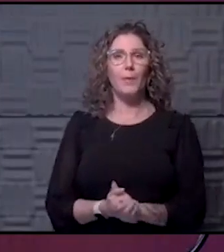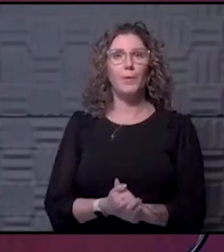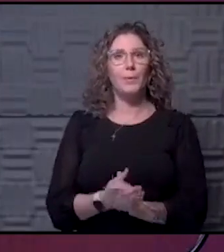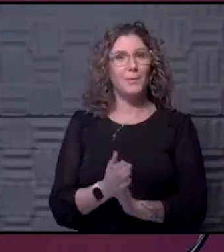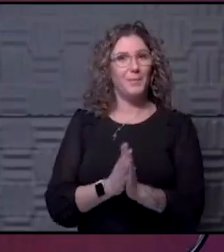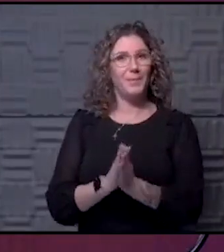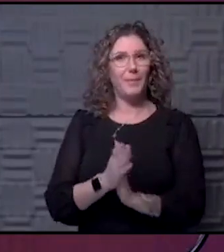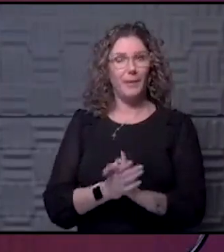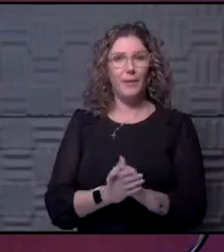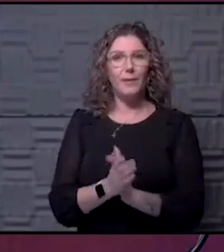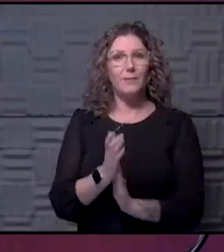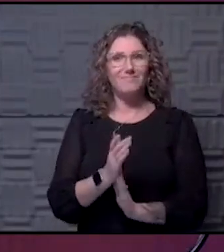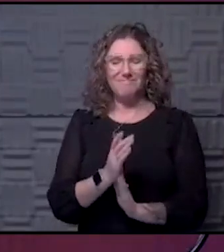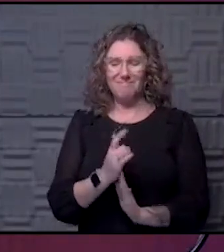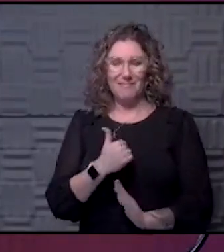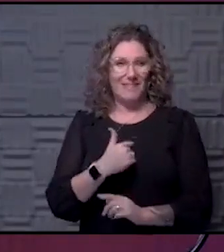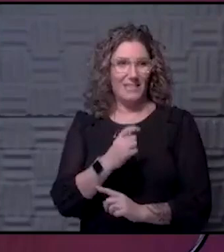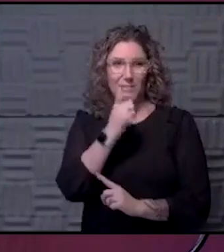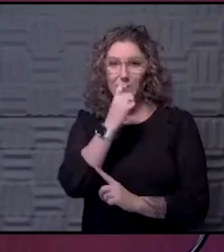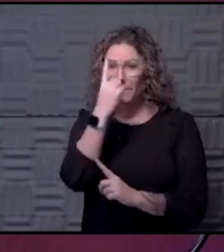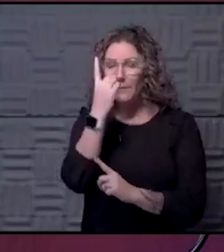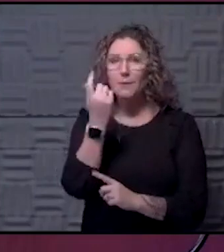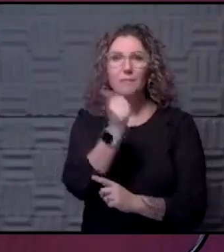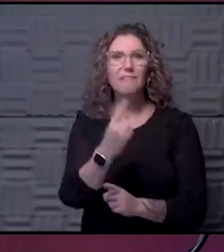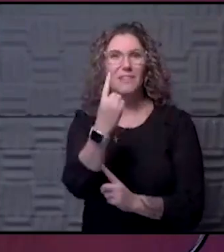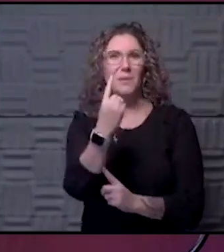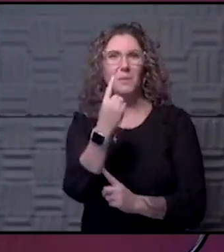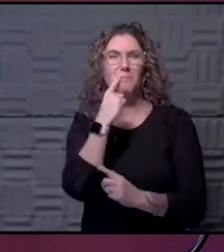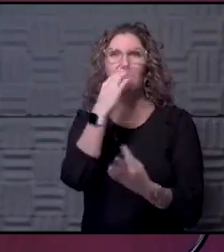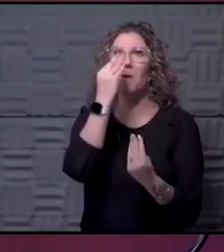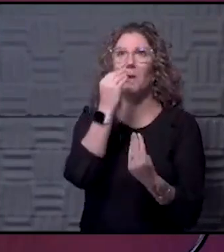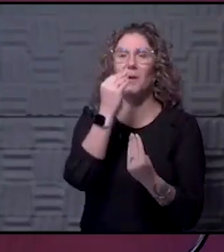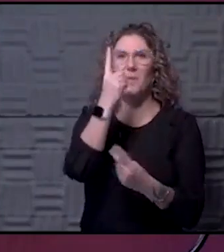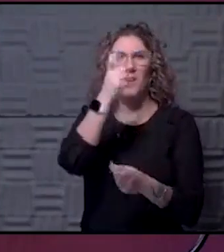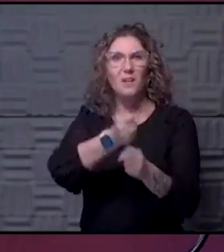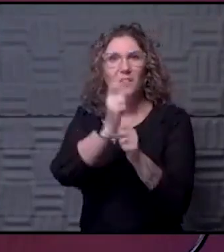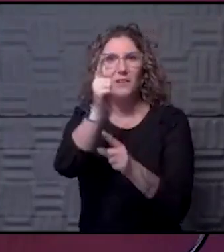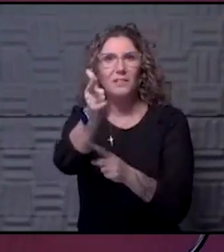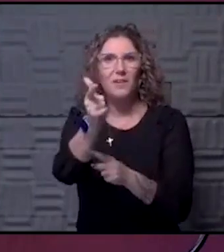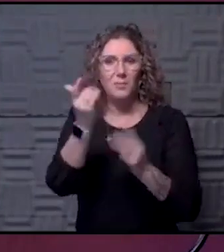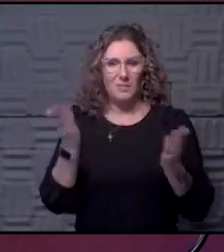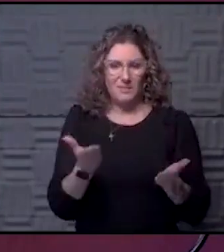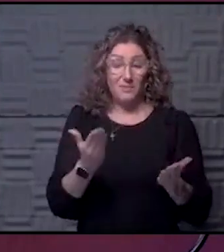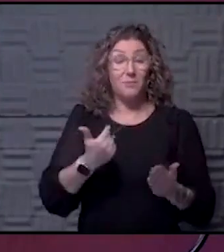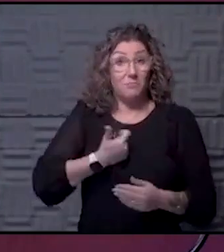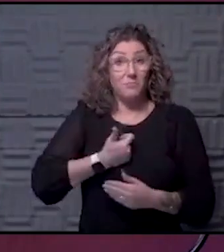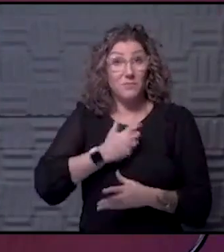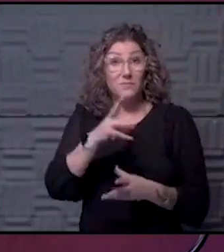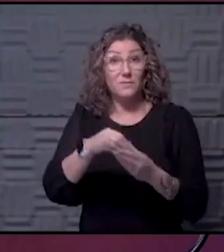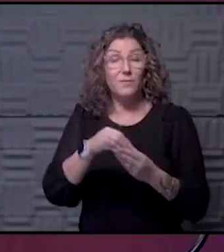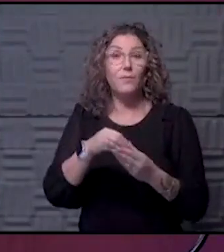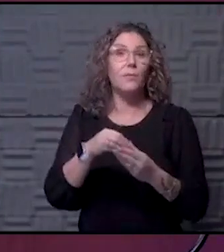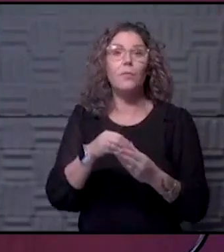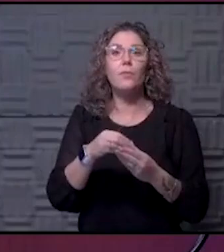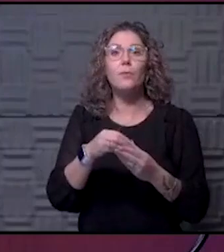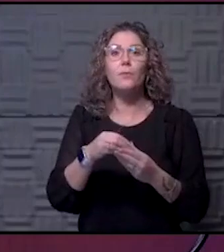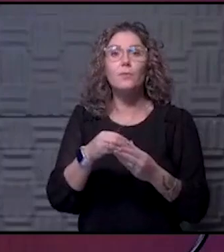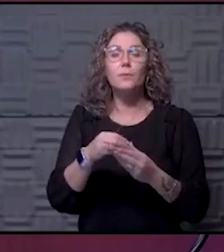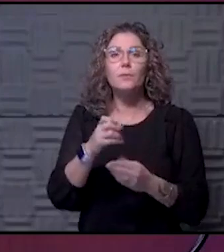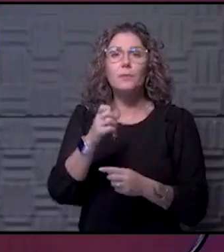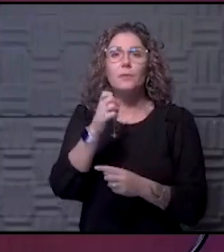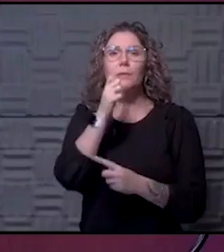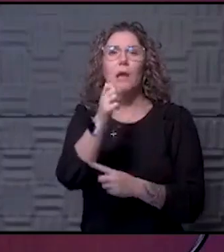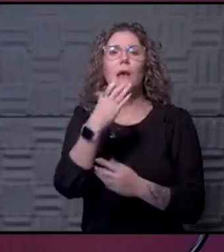I don't think any of us ever thought that nearly a year later we would still be here. Myself included, and there just was not a